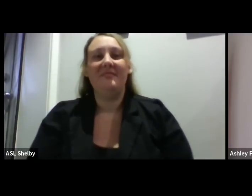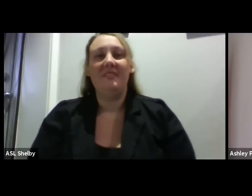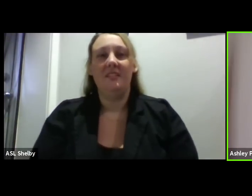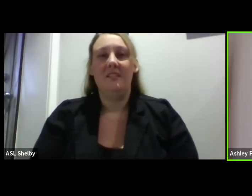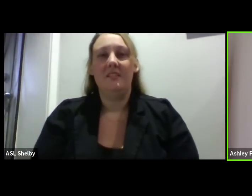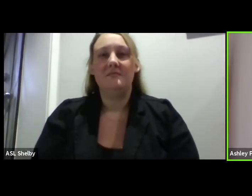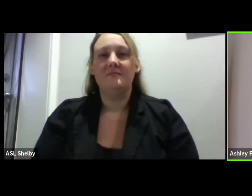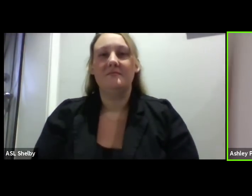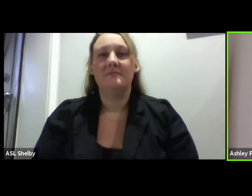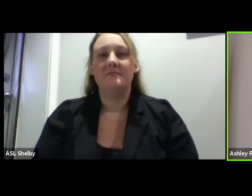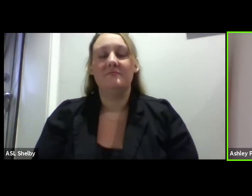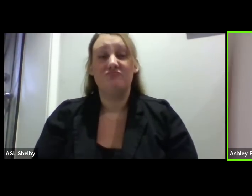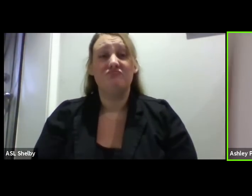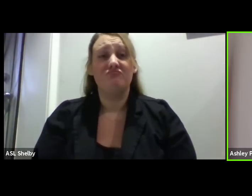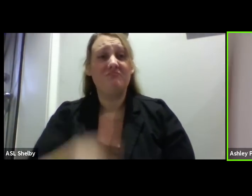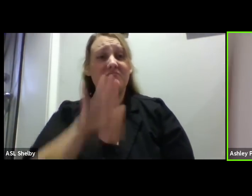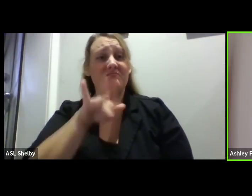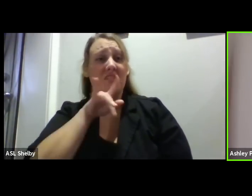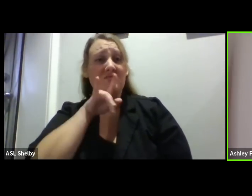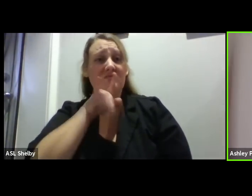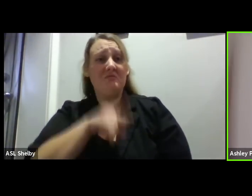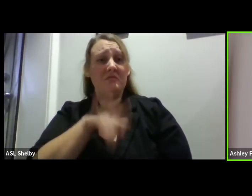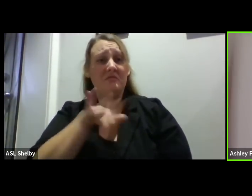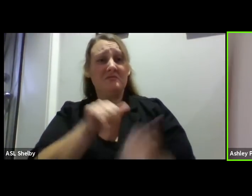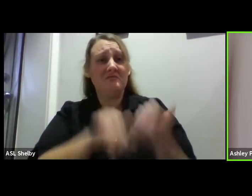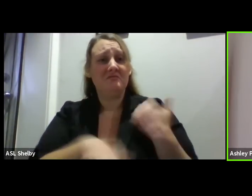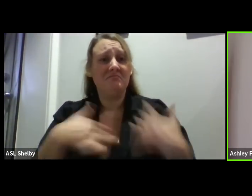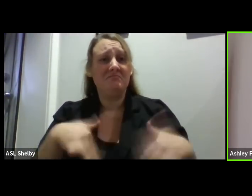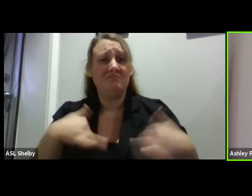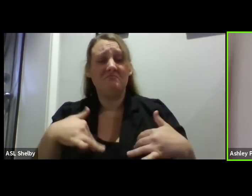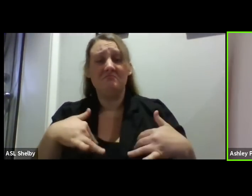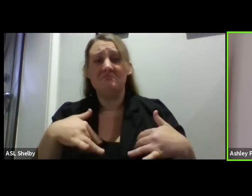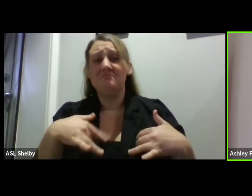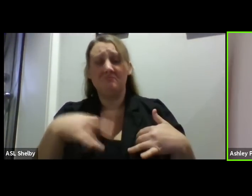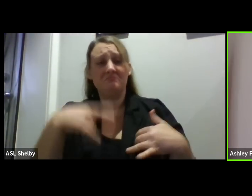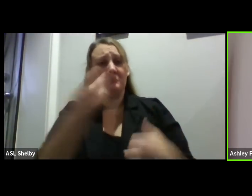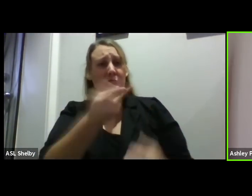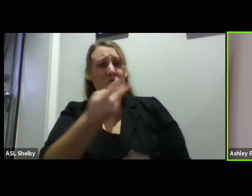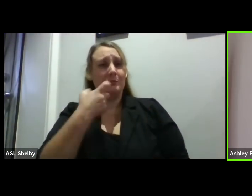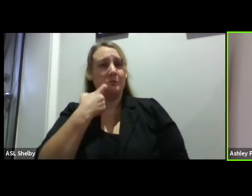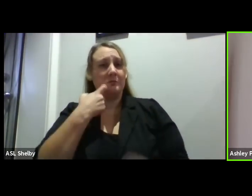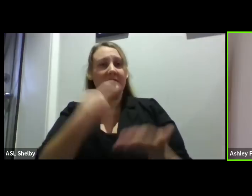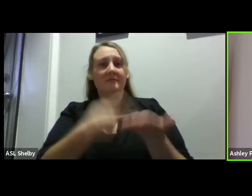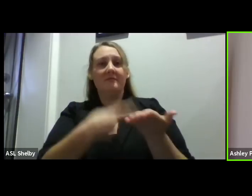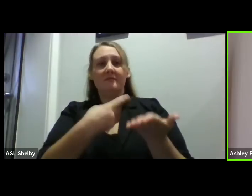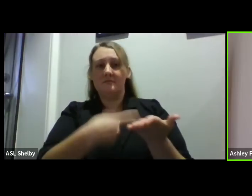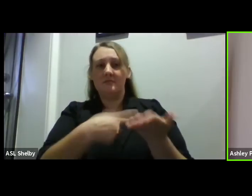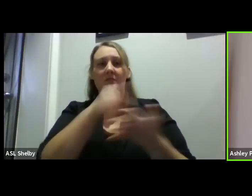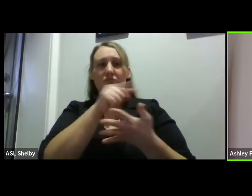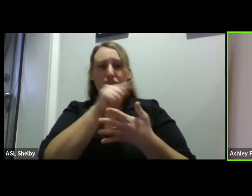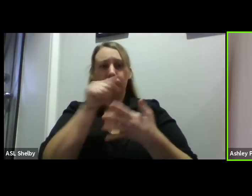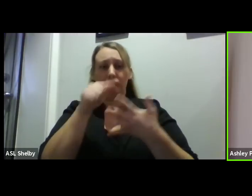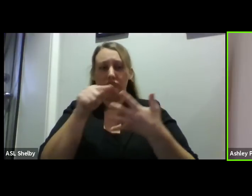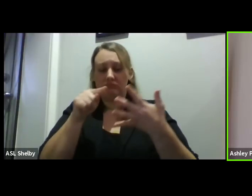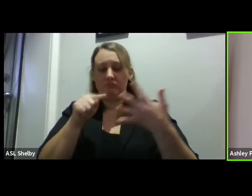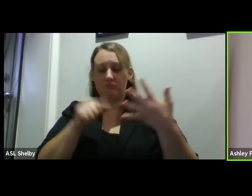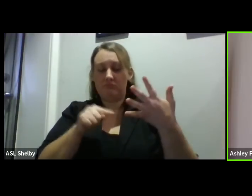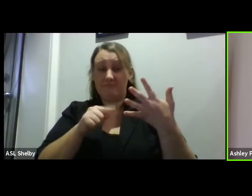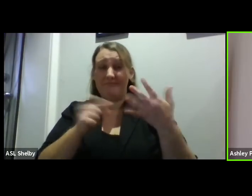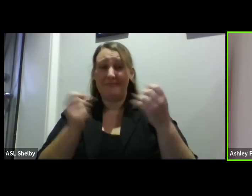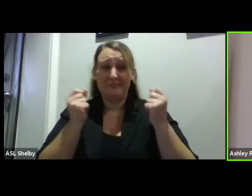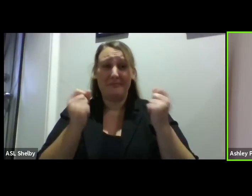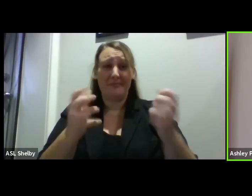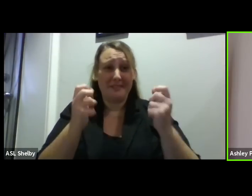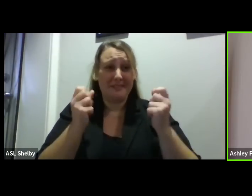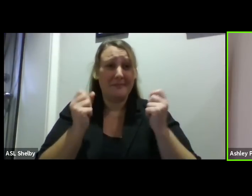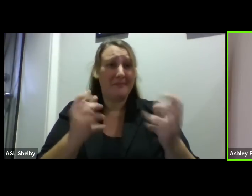Let's be real with the shit. Like, y'all are hitting on a number of points. We got a lot of fucked up things in our community. You know, like